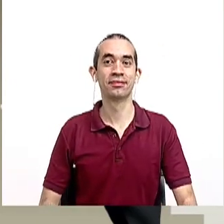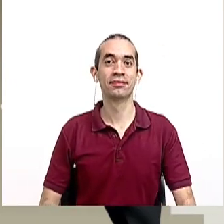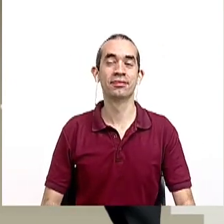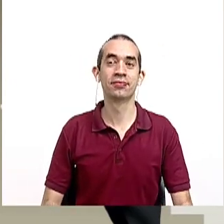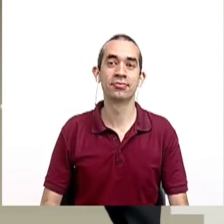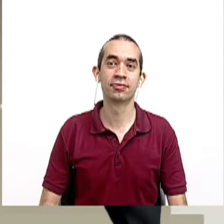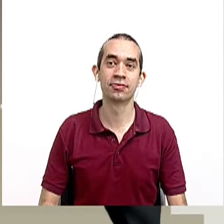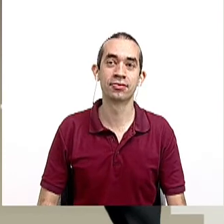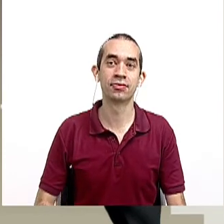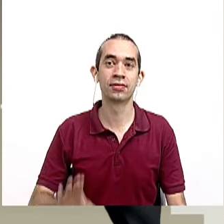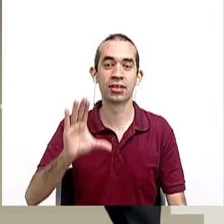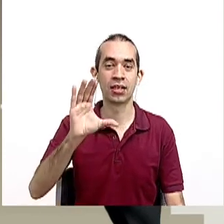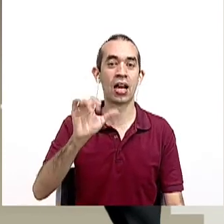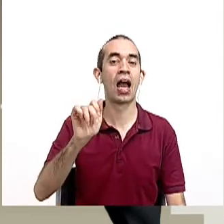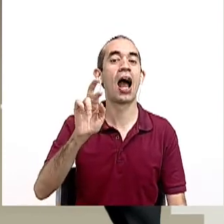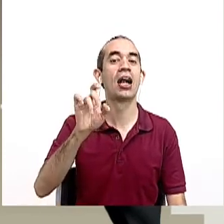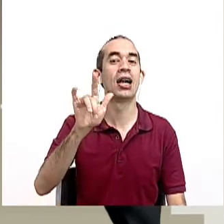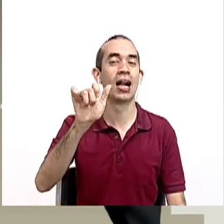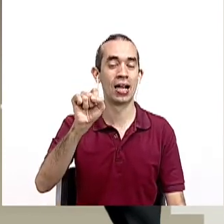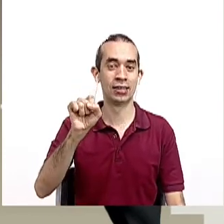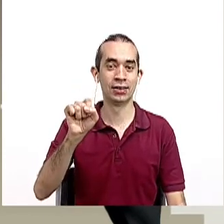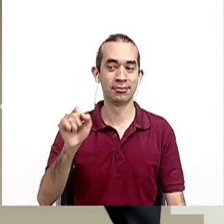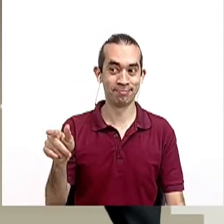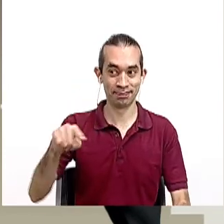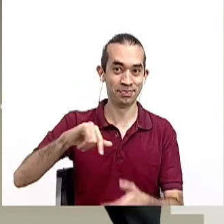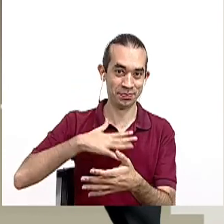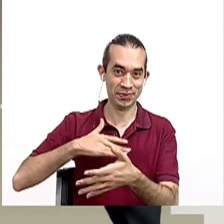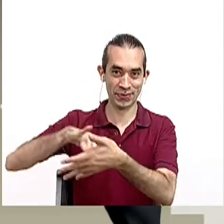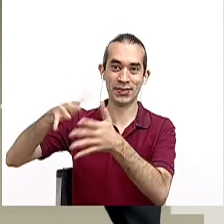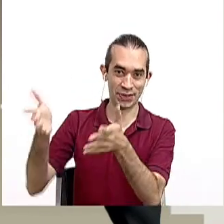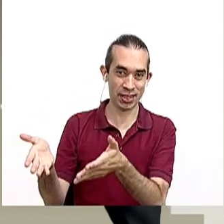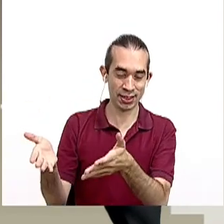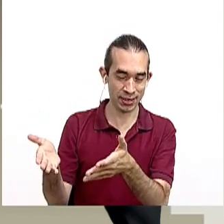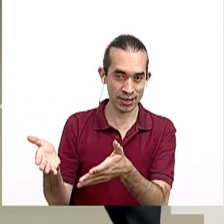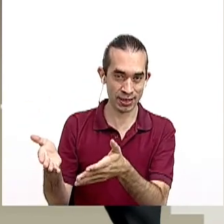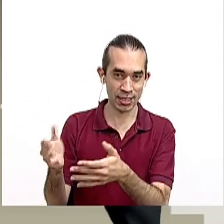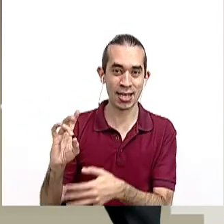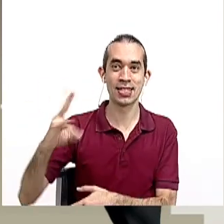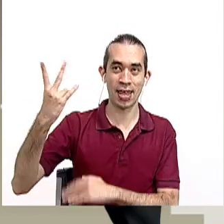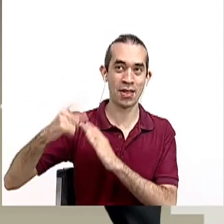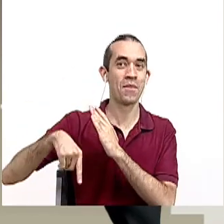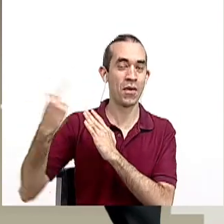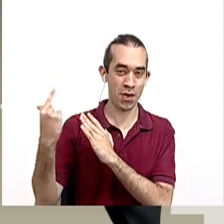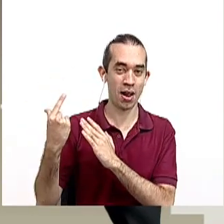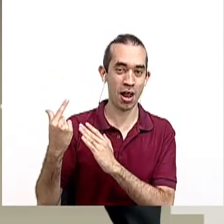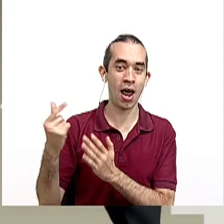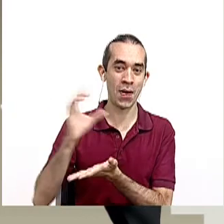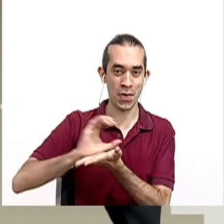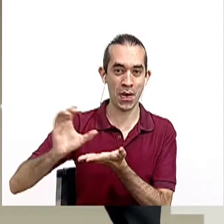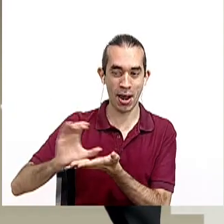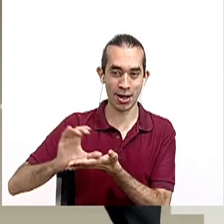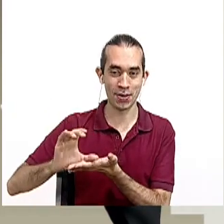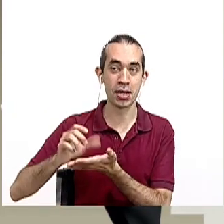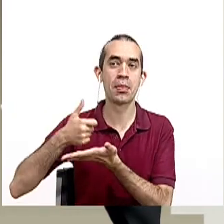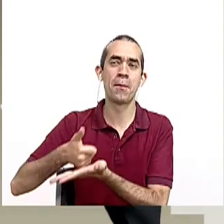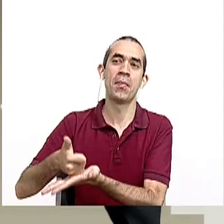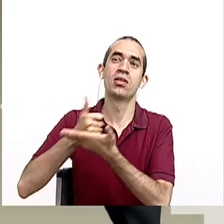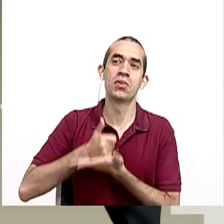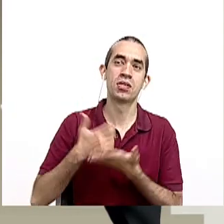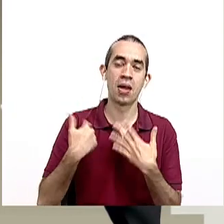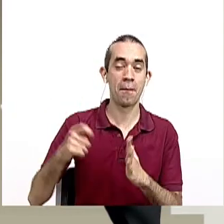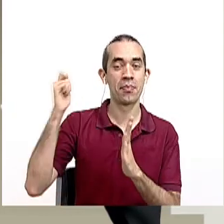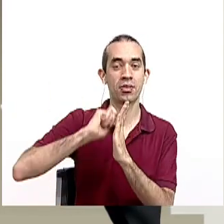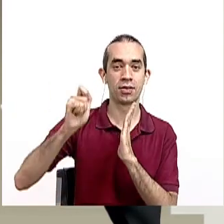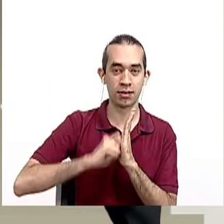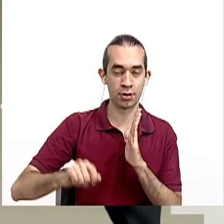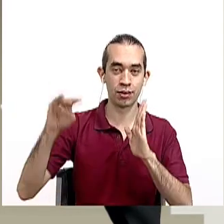Carla's shopping list. Carla is my student. She's also in 7th grade in the high school, and she helped me to